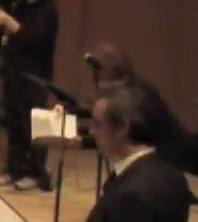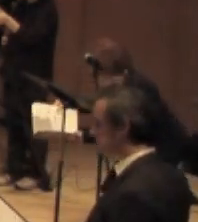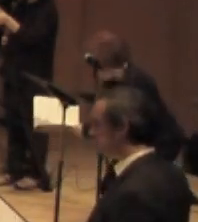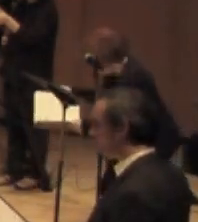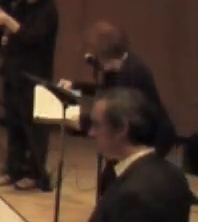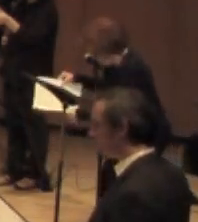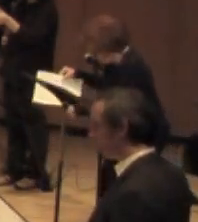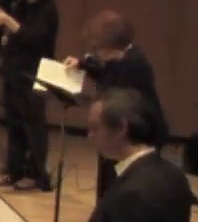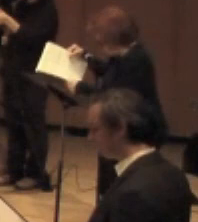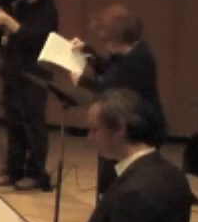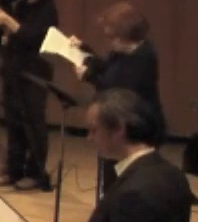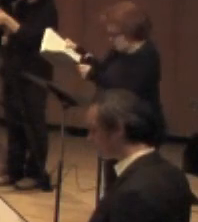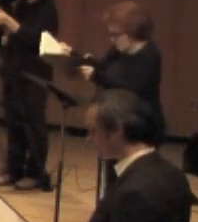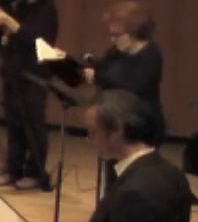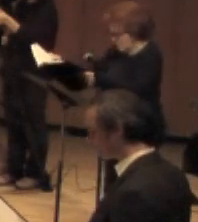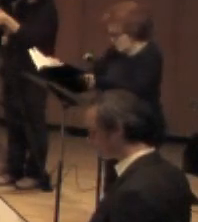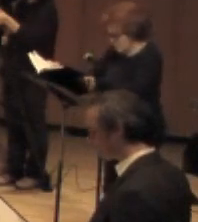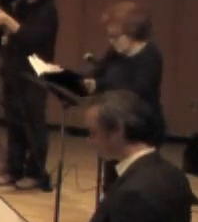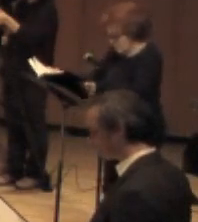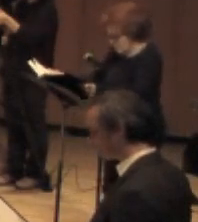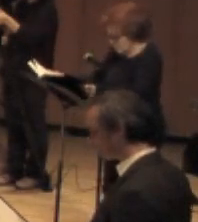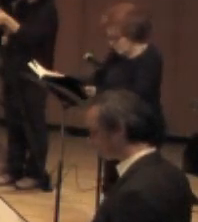now yeah